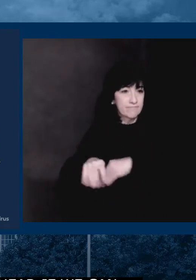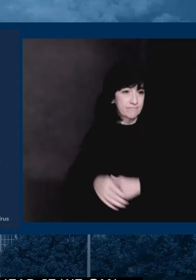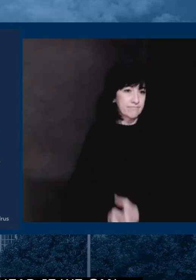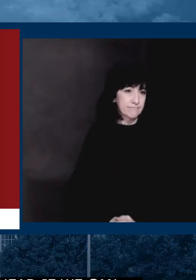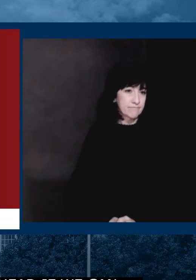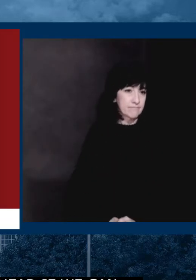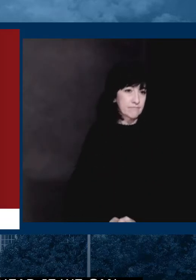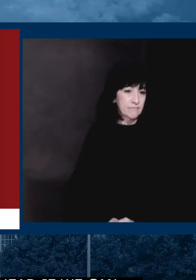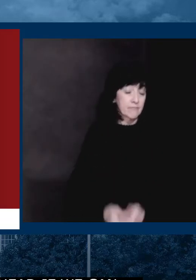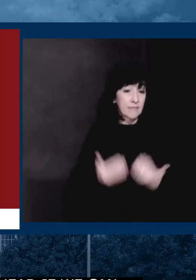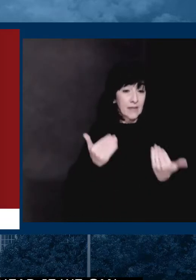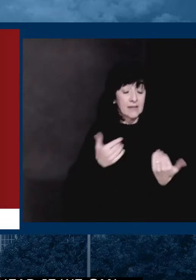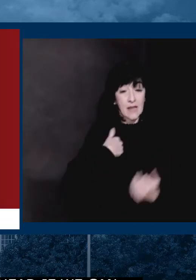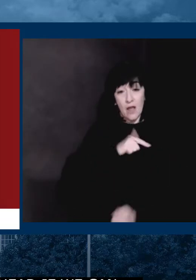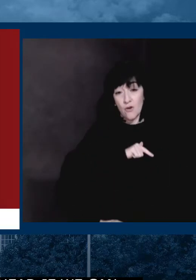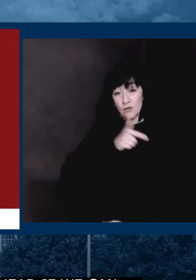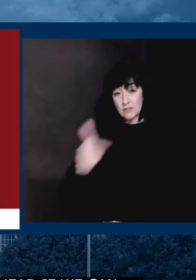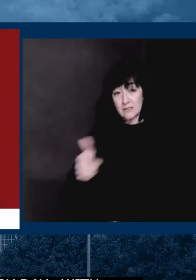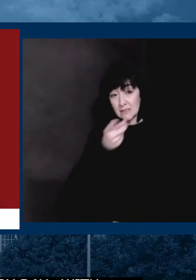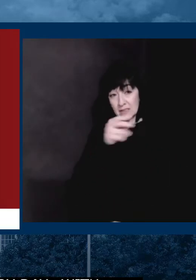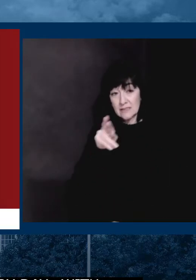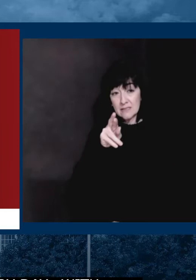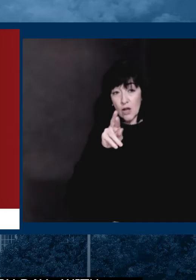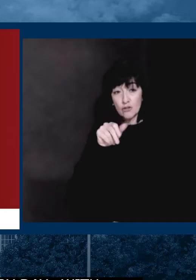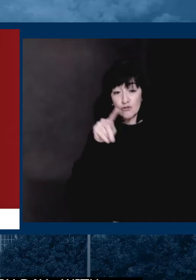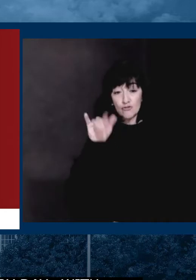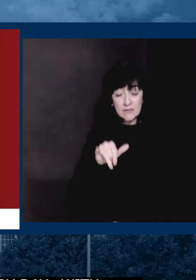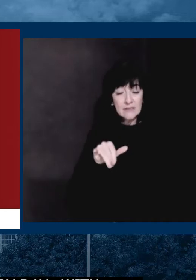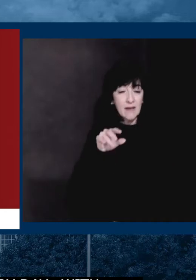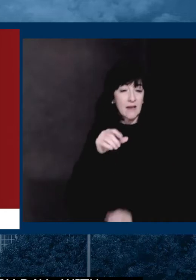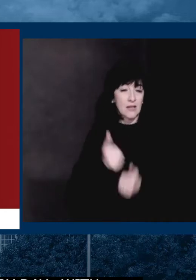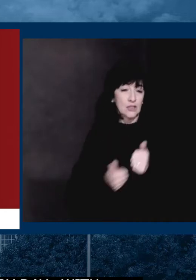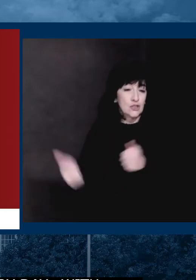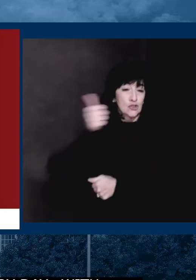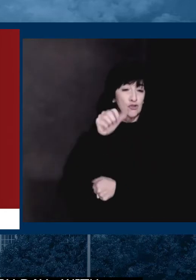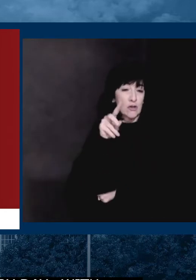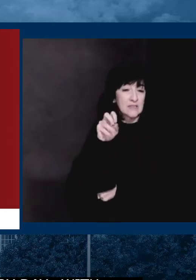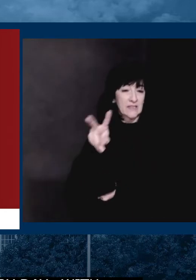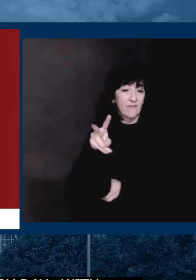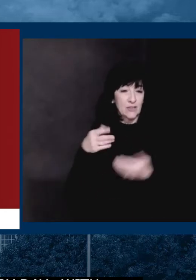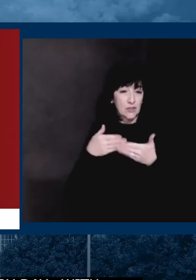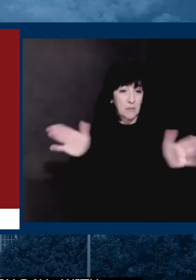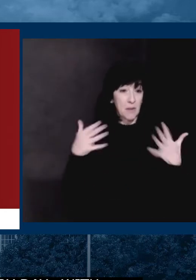Rattay, the Director of the Division of Public Health.